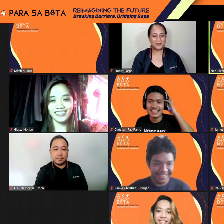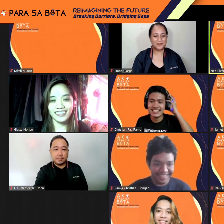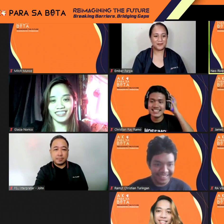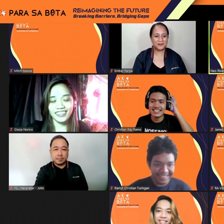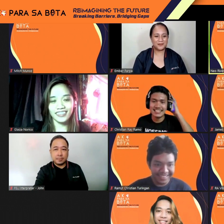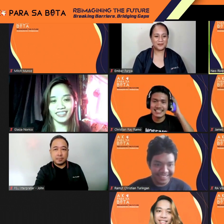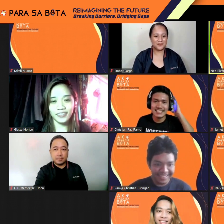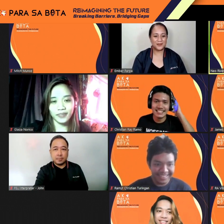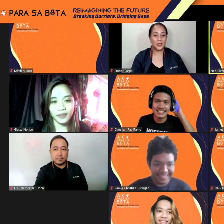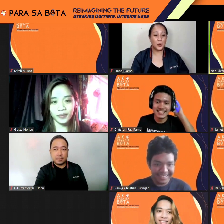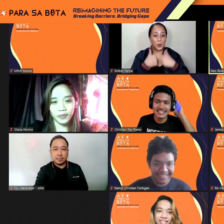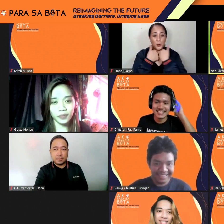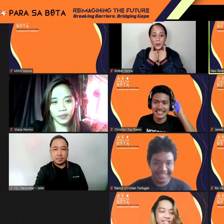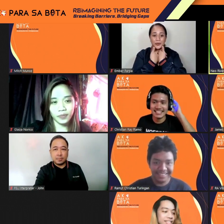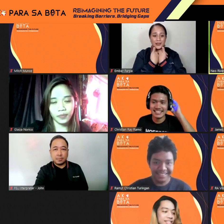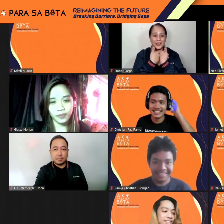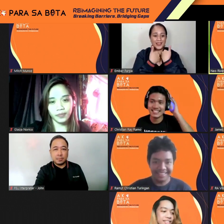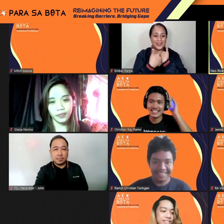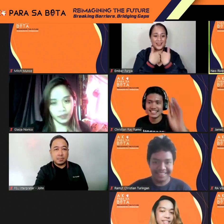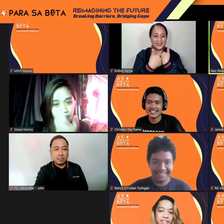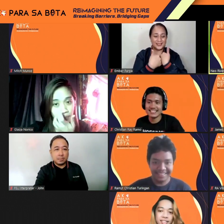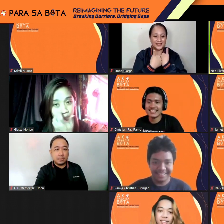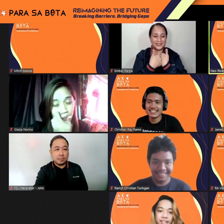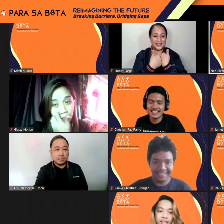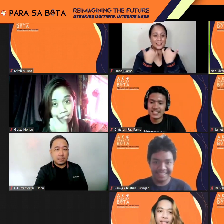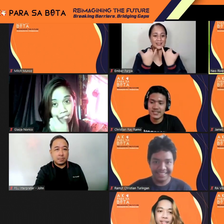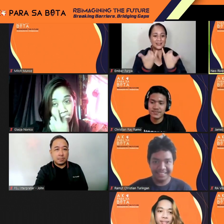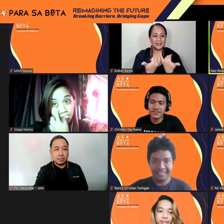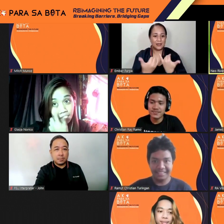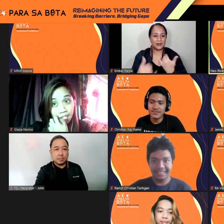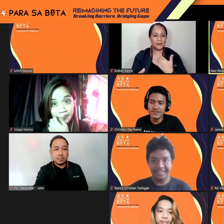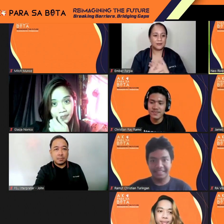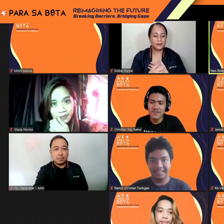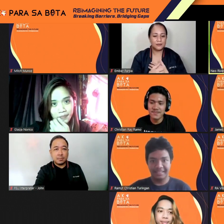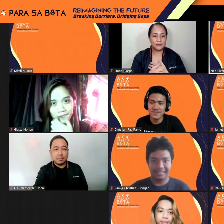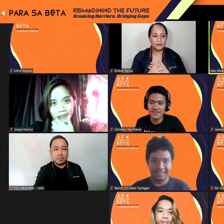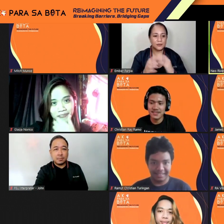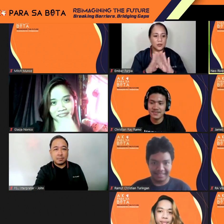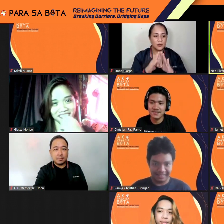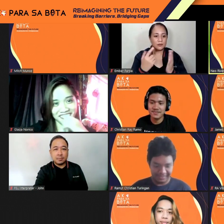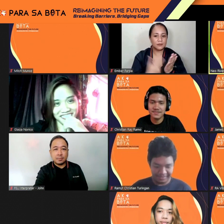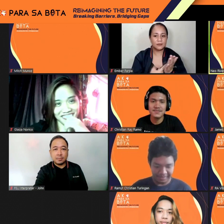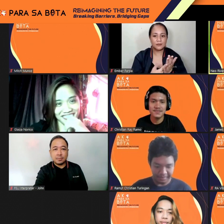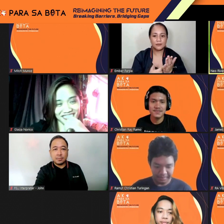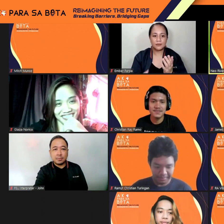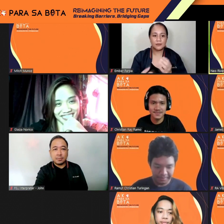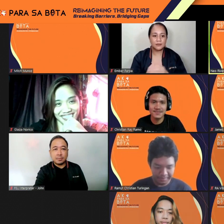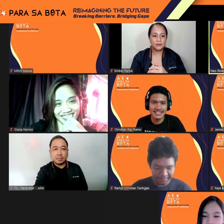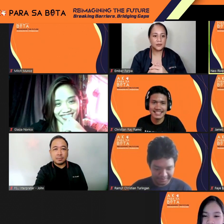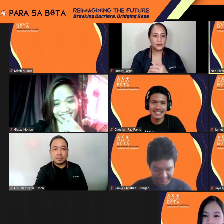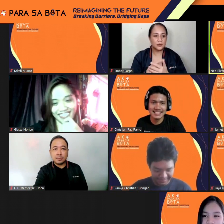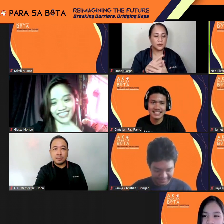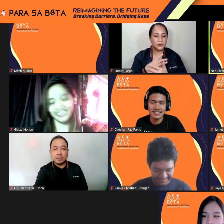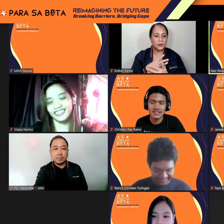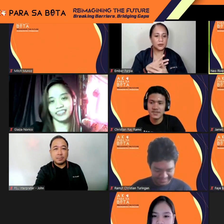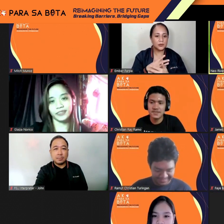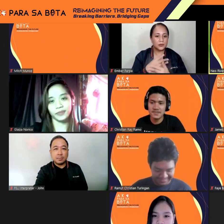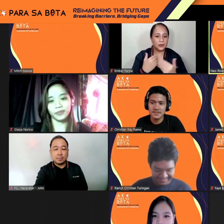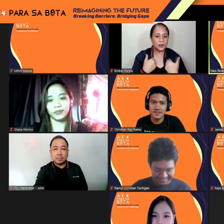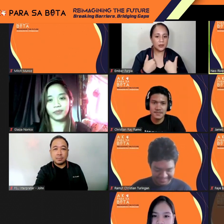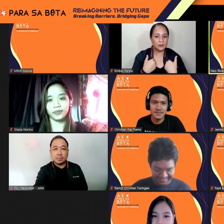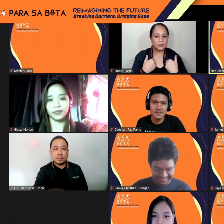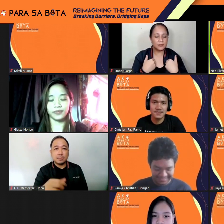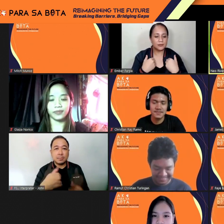All right. Let's go to our open forum. We have